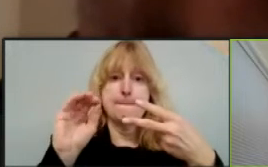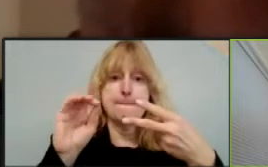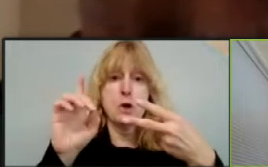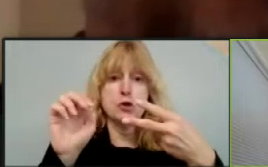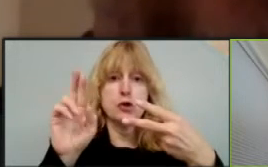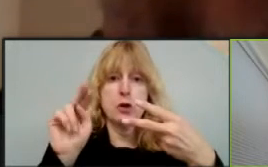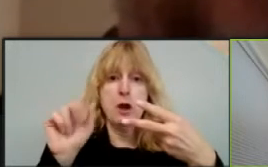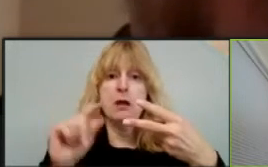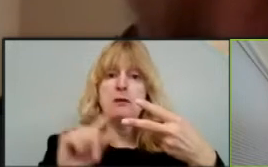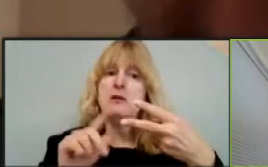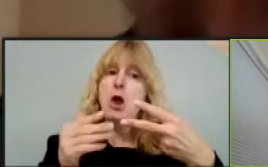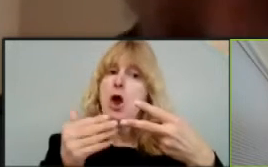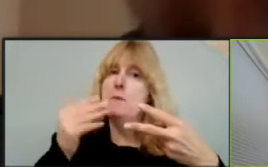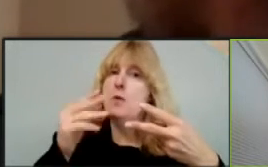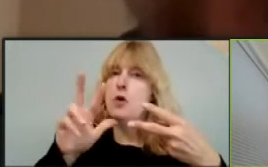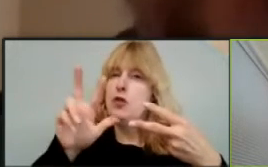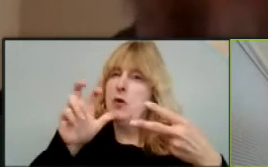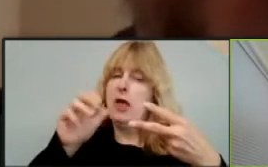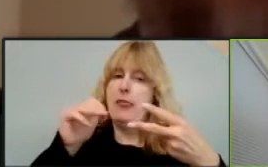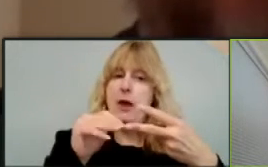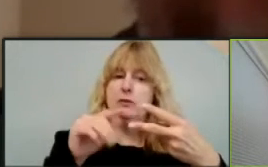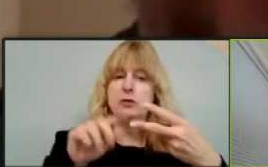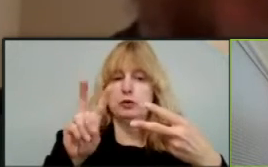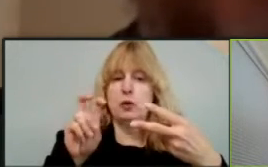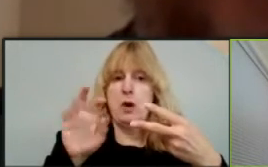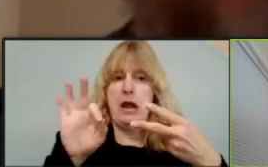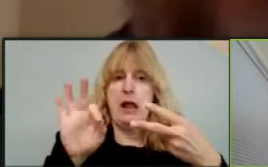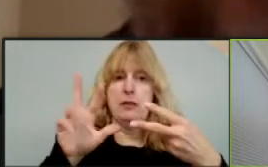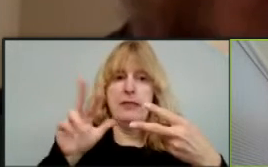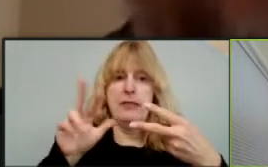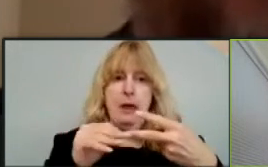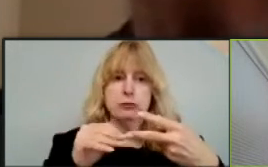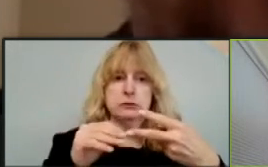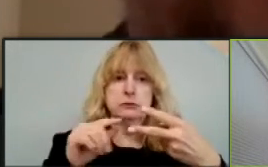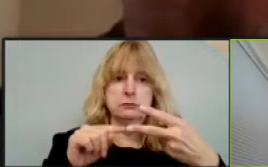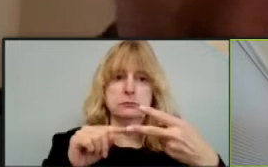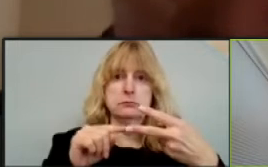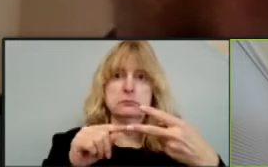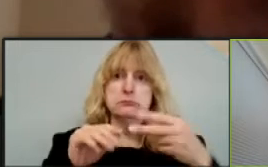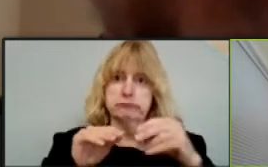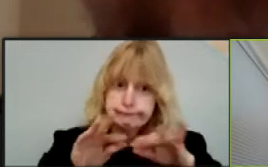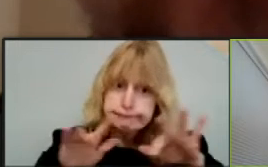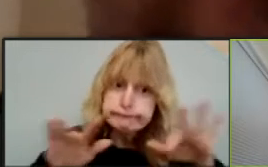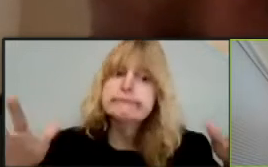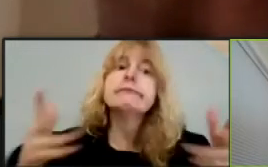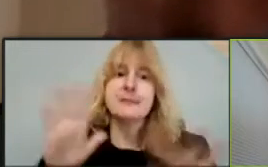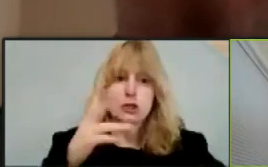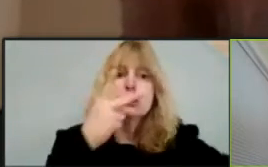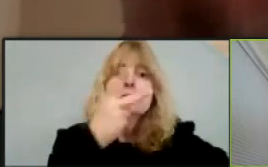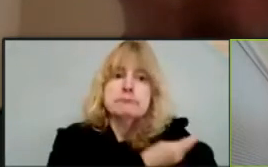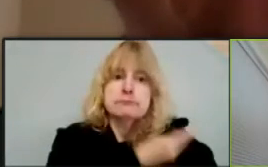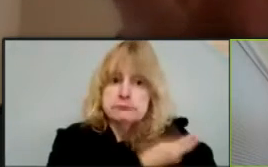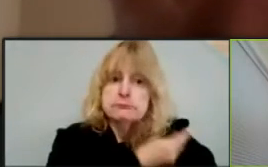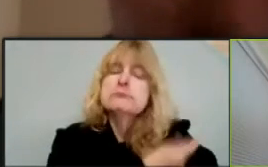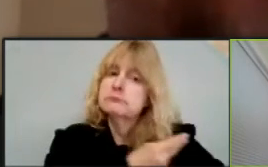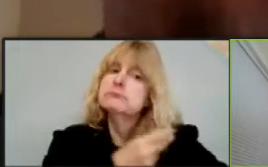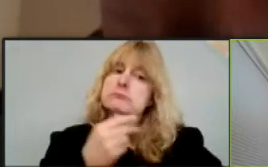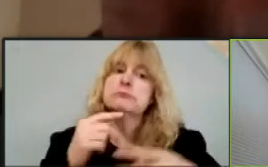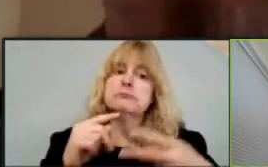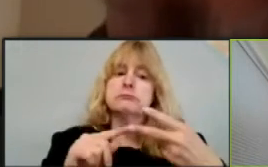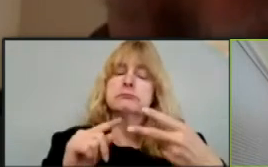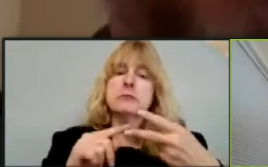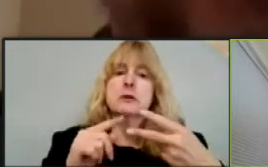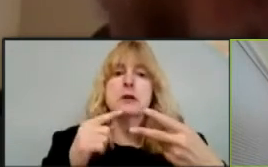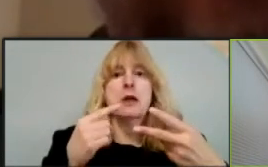about 293,000 doses of that vaccine. They do have some unique challenges in getting these